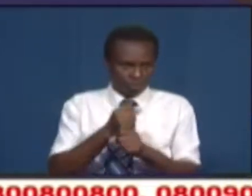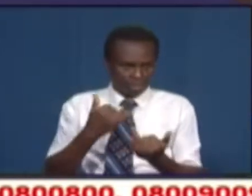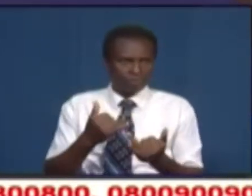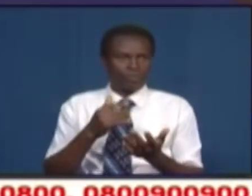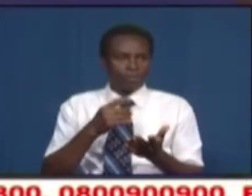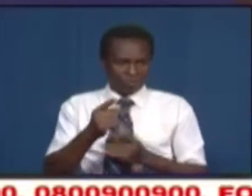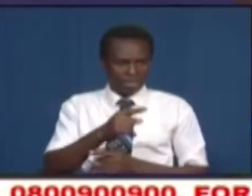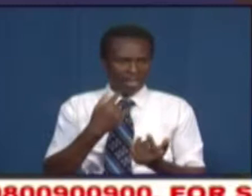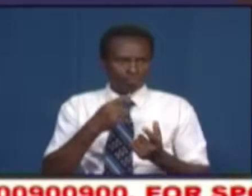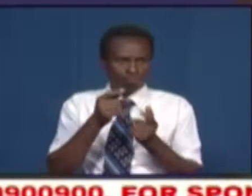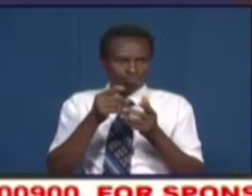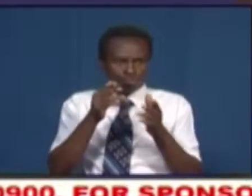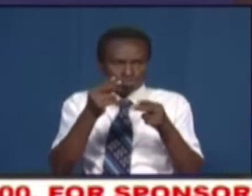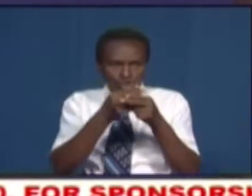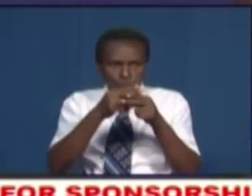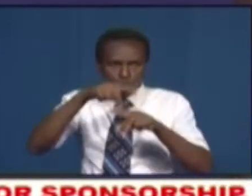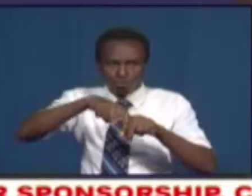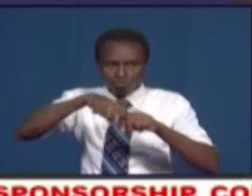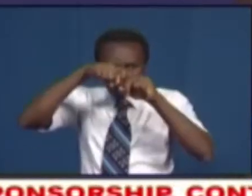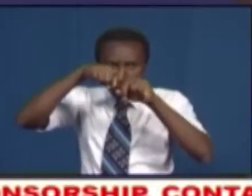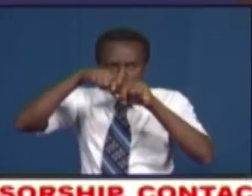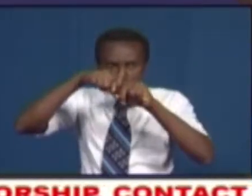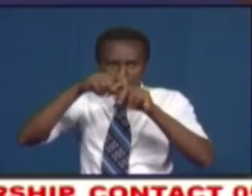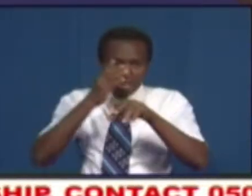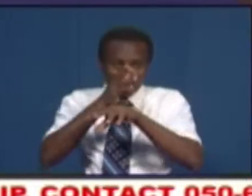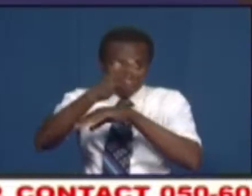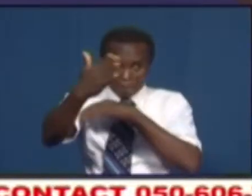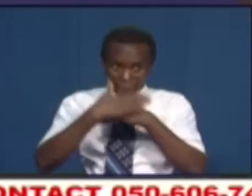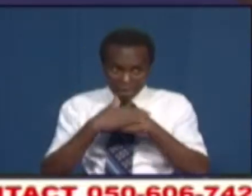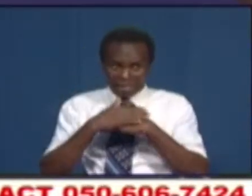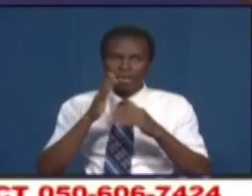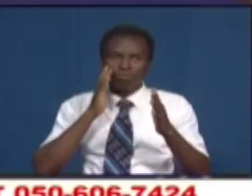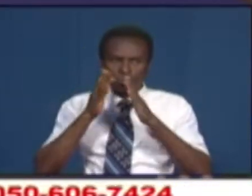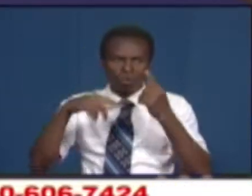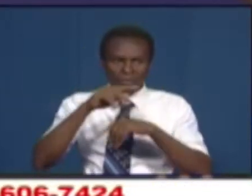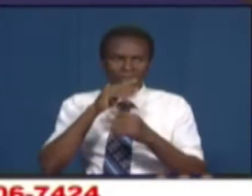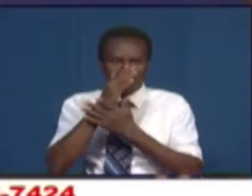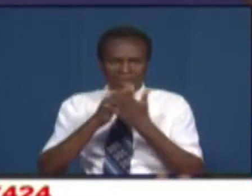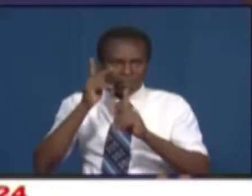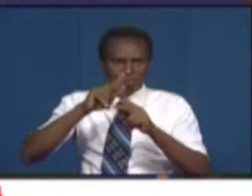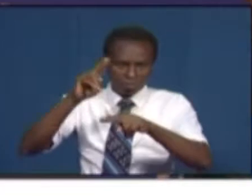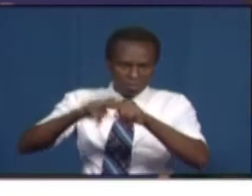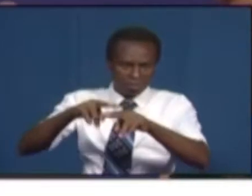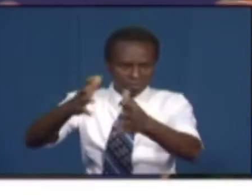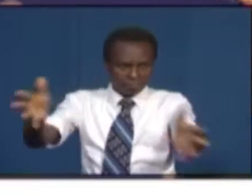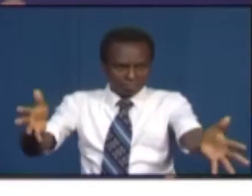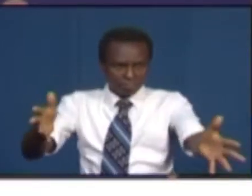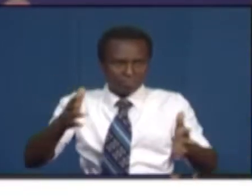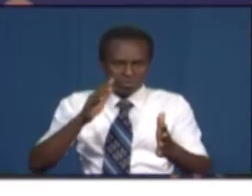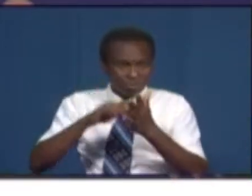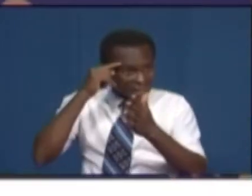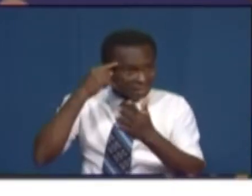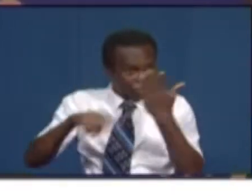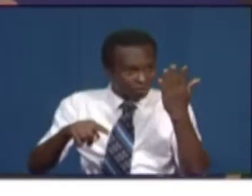need to hear what others have to say. But remember still that we are streaming live. I was going to say live streaming.